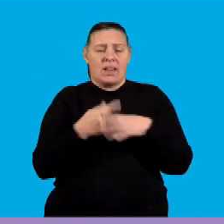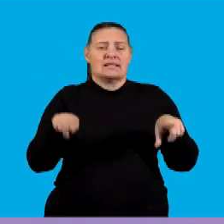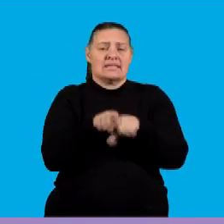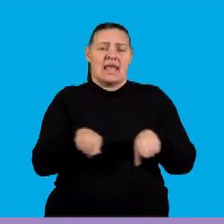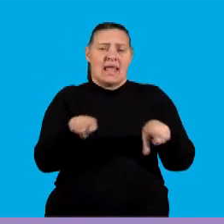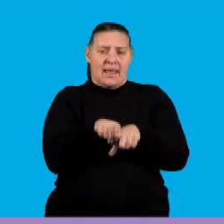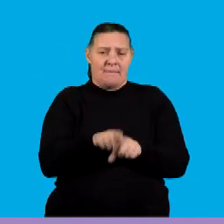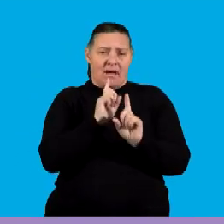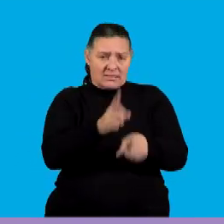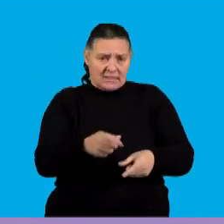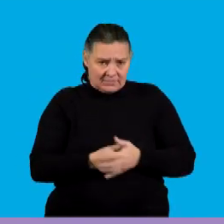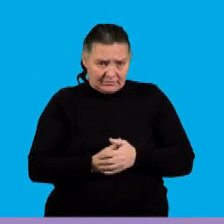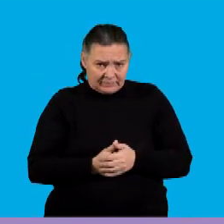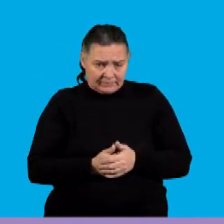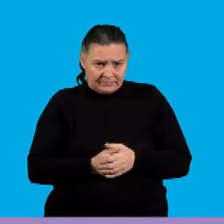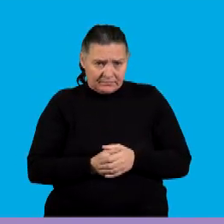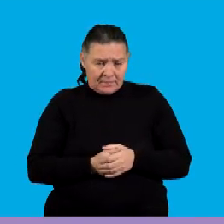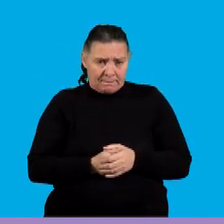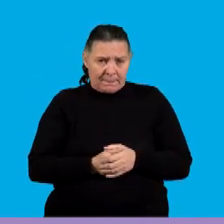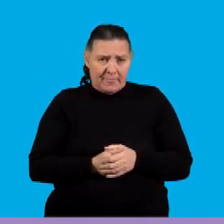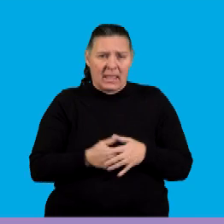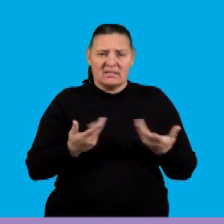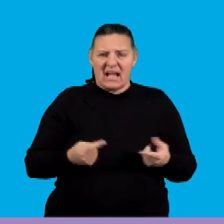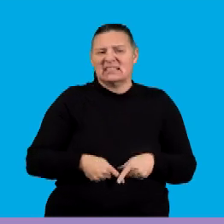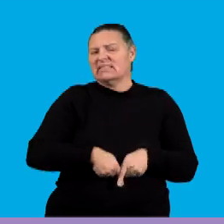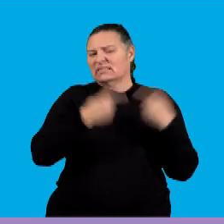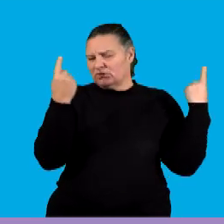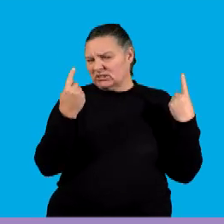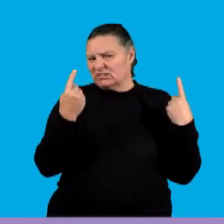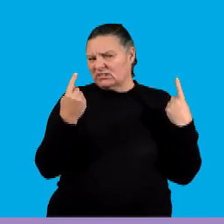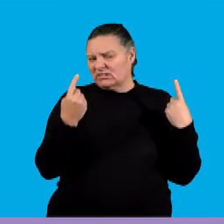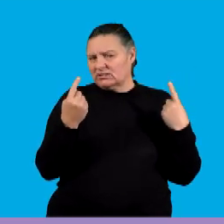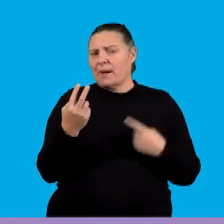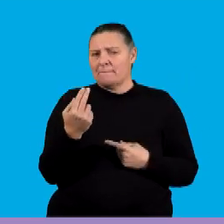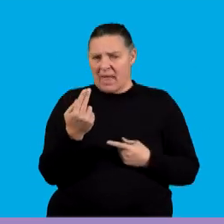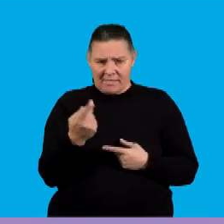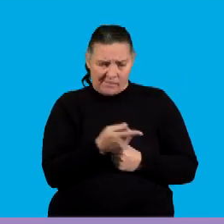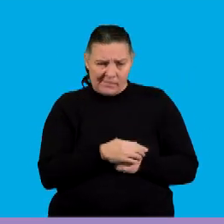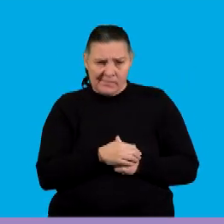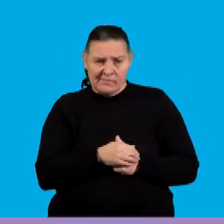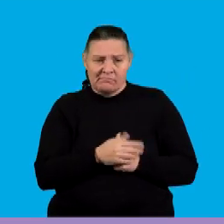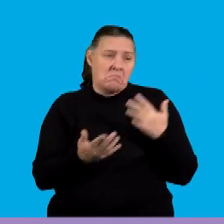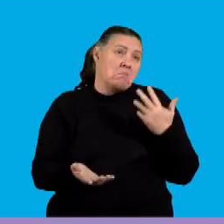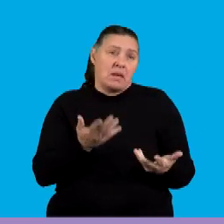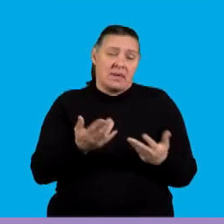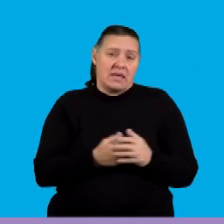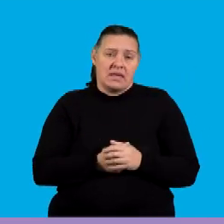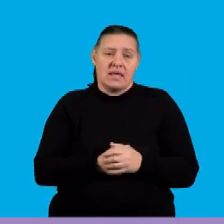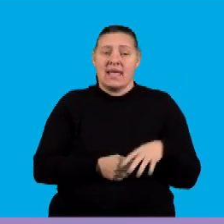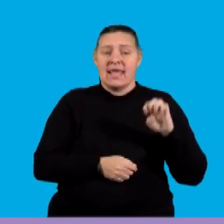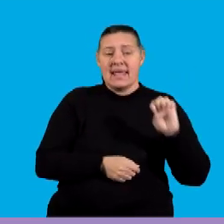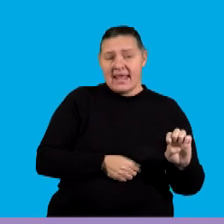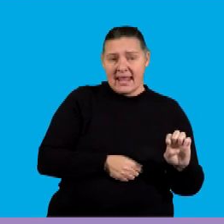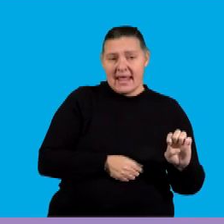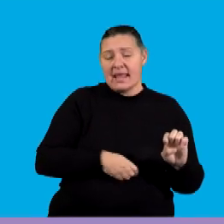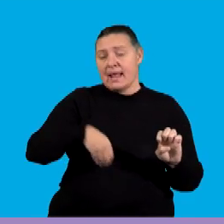take on that line are going to produce the same gradient. Let's take a different set of points. Perhaps let's take